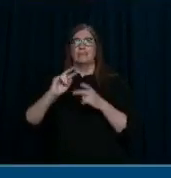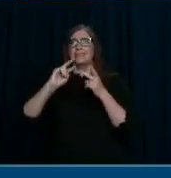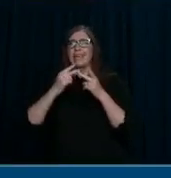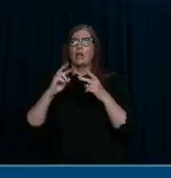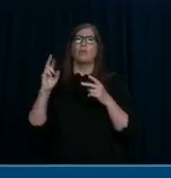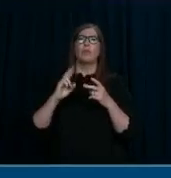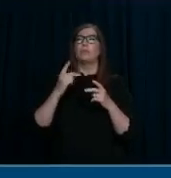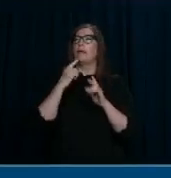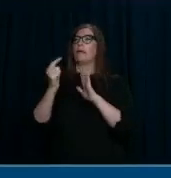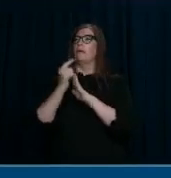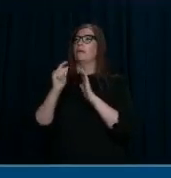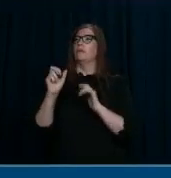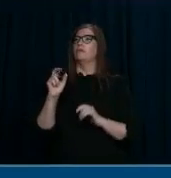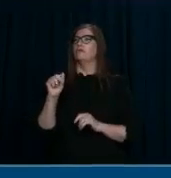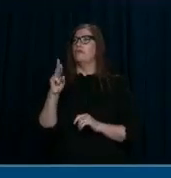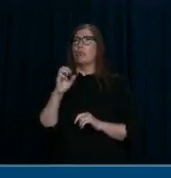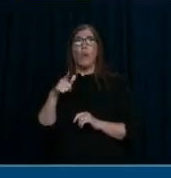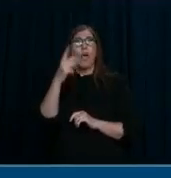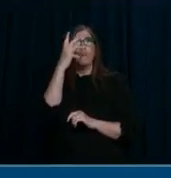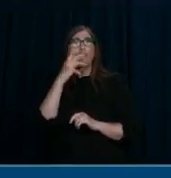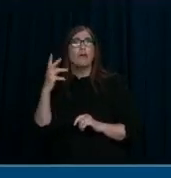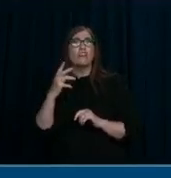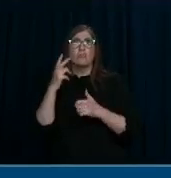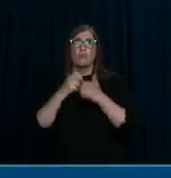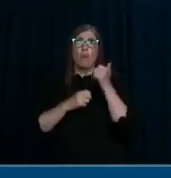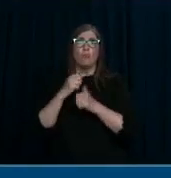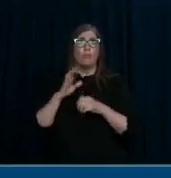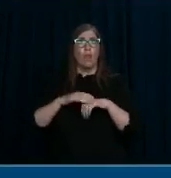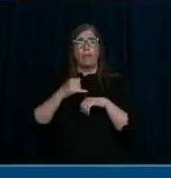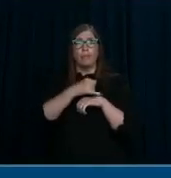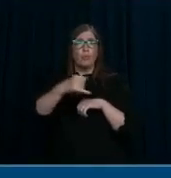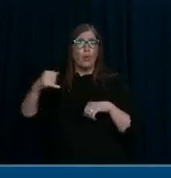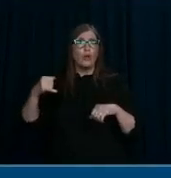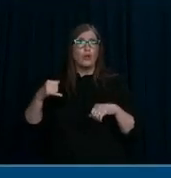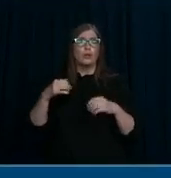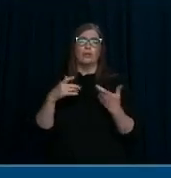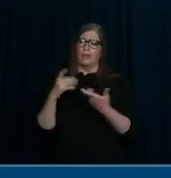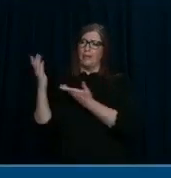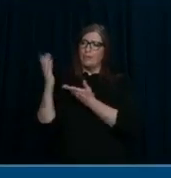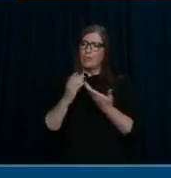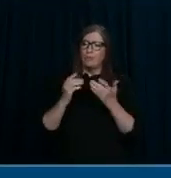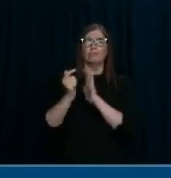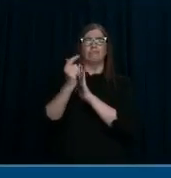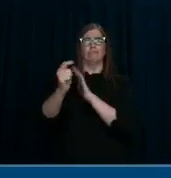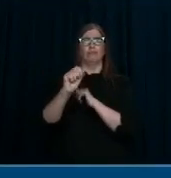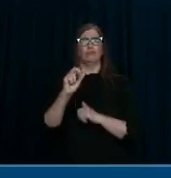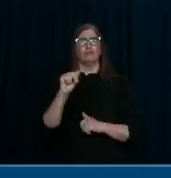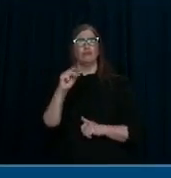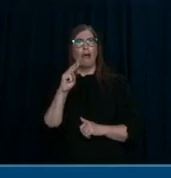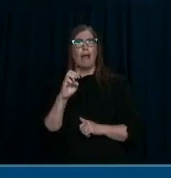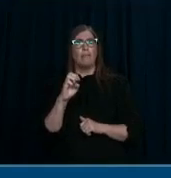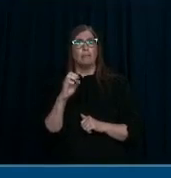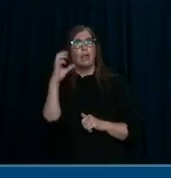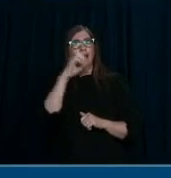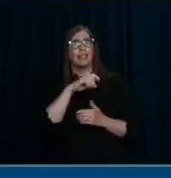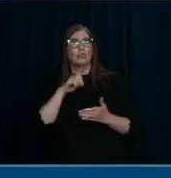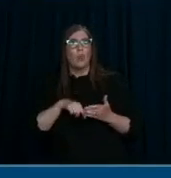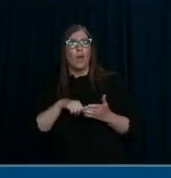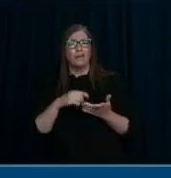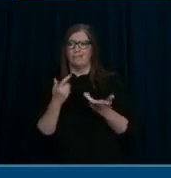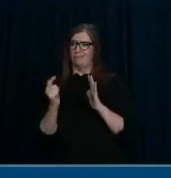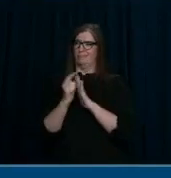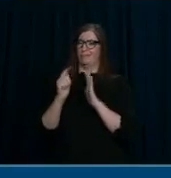Oh, we have an immigration crisis along the border because they're bringing in crime. Guess what? Crime is